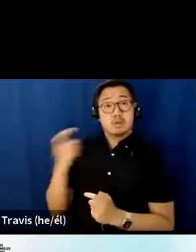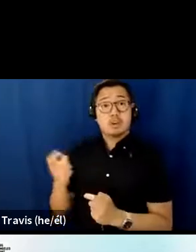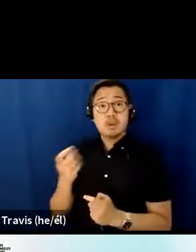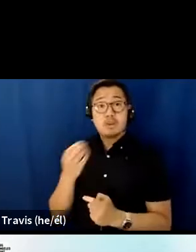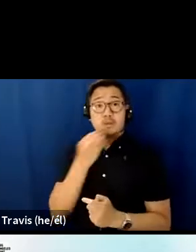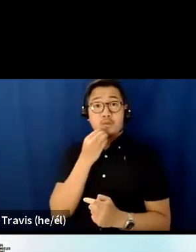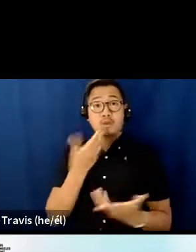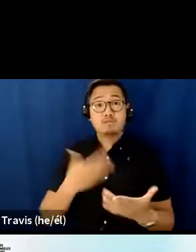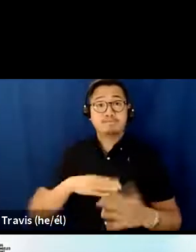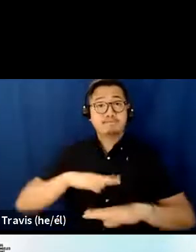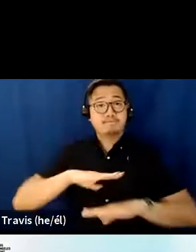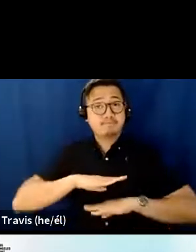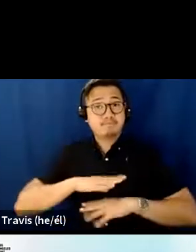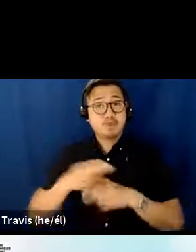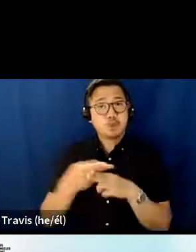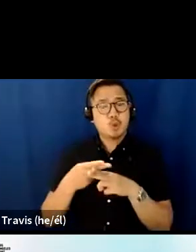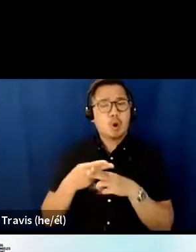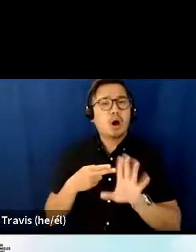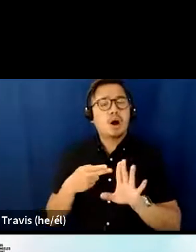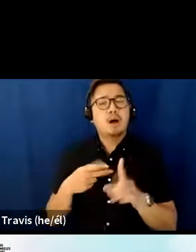go through the system